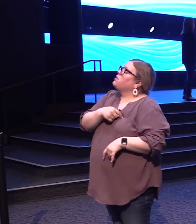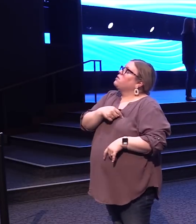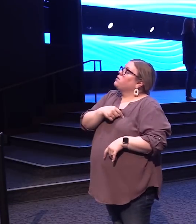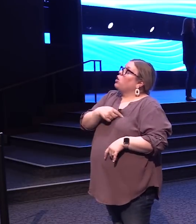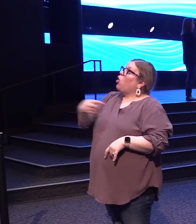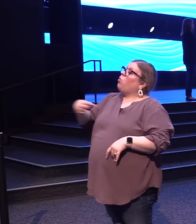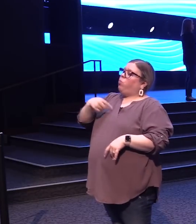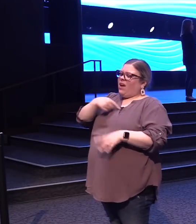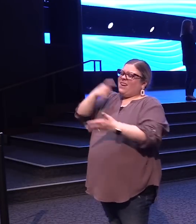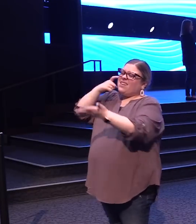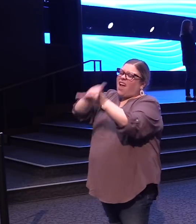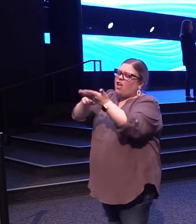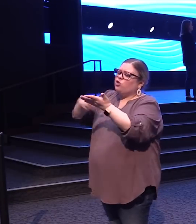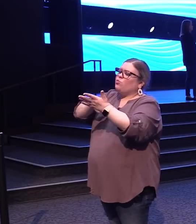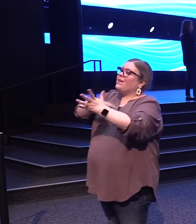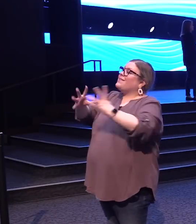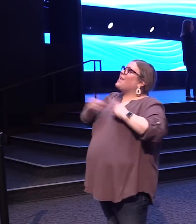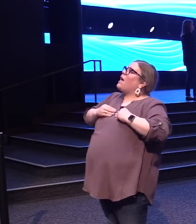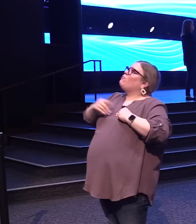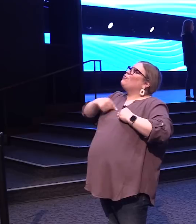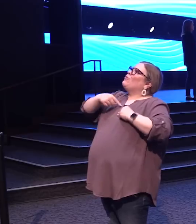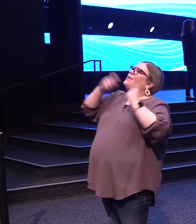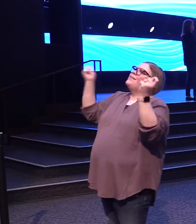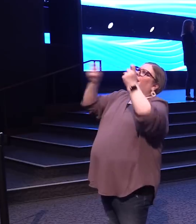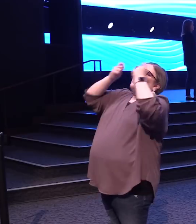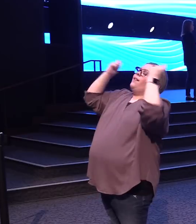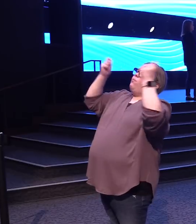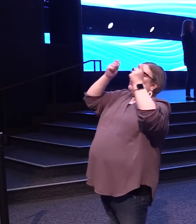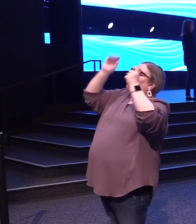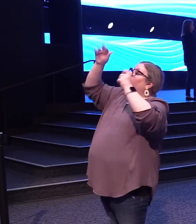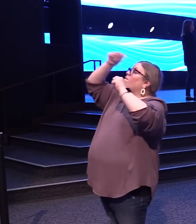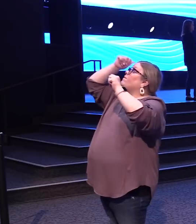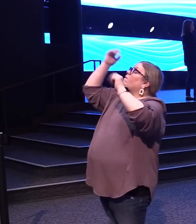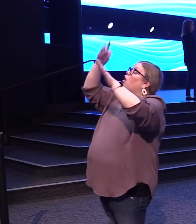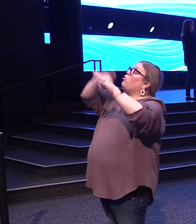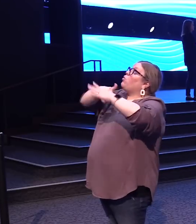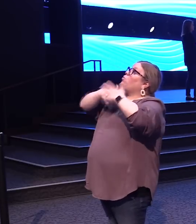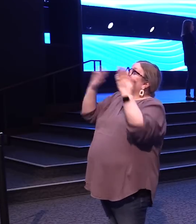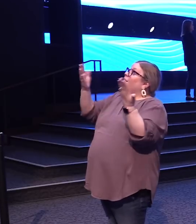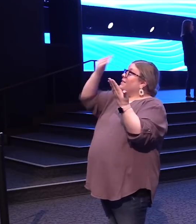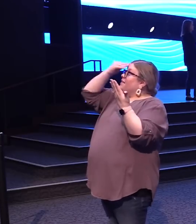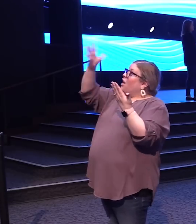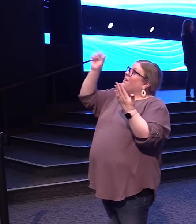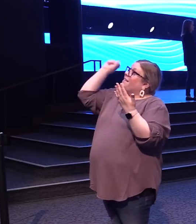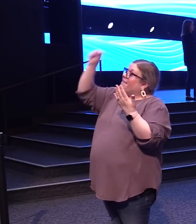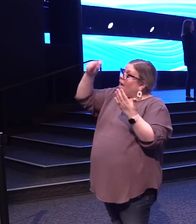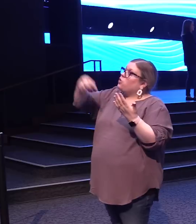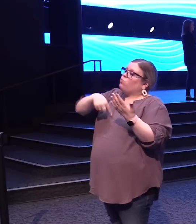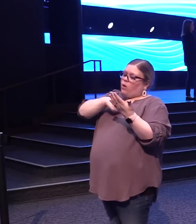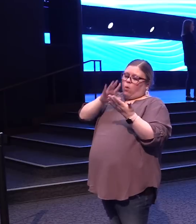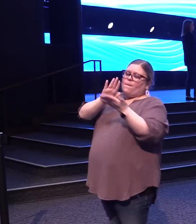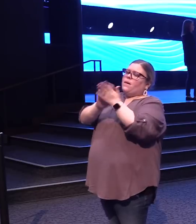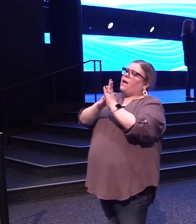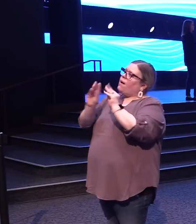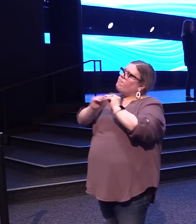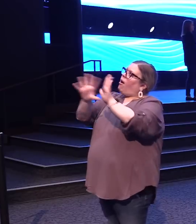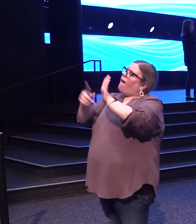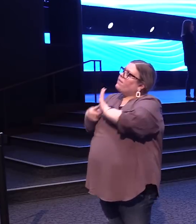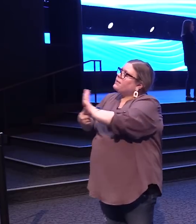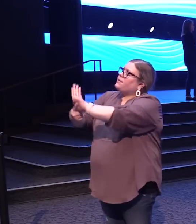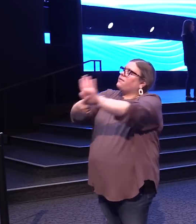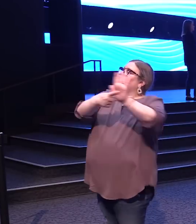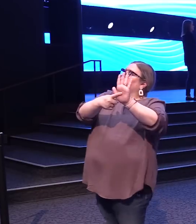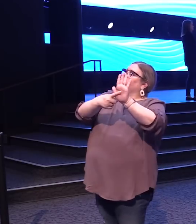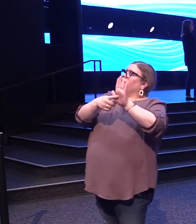acknowledge that, we accept that, and we rejoice in that. And Father, here we are saying to you, yes, we will be visible temples. Yes, we will